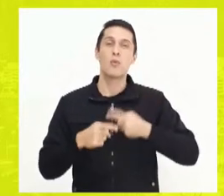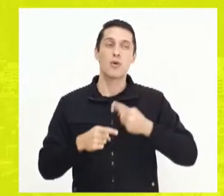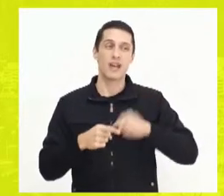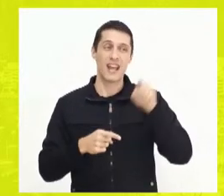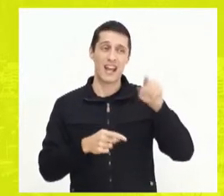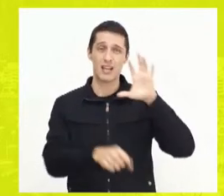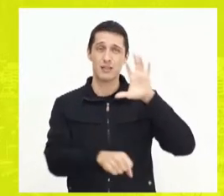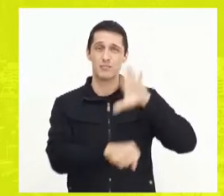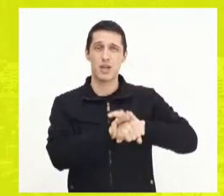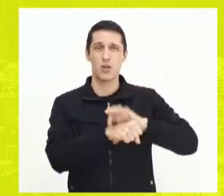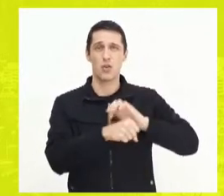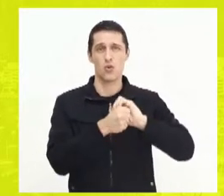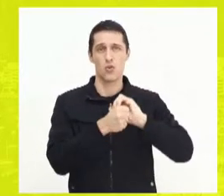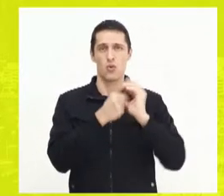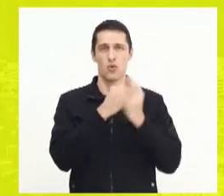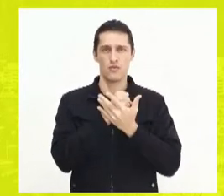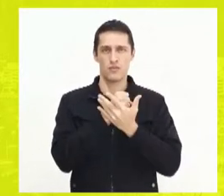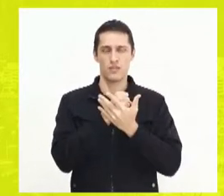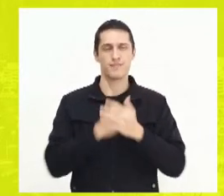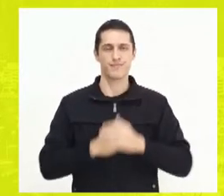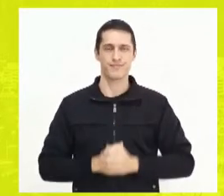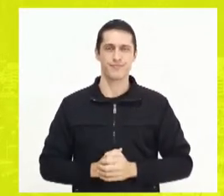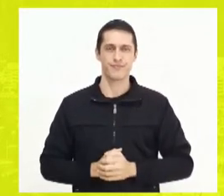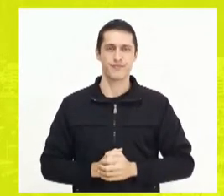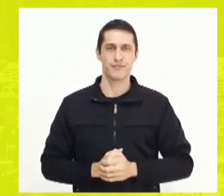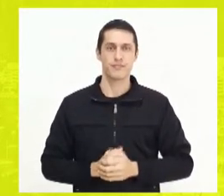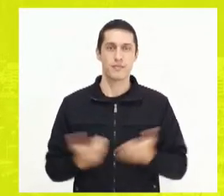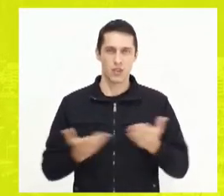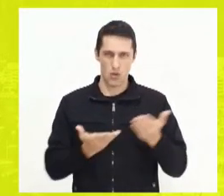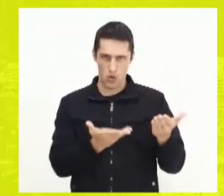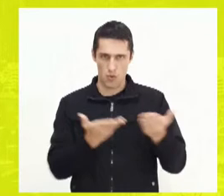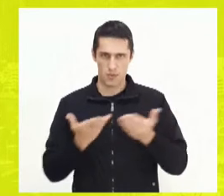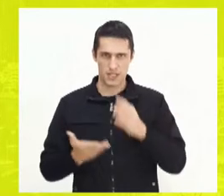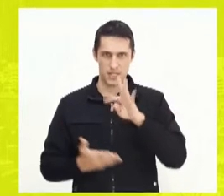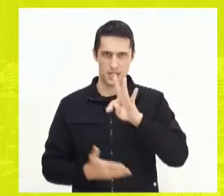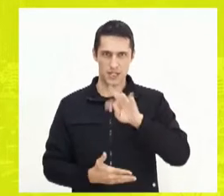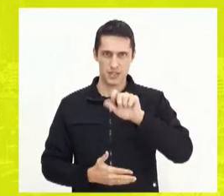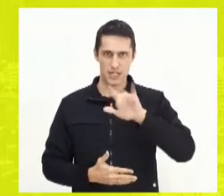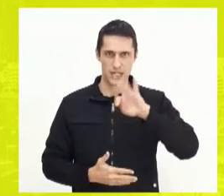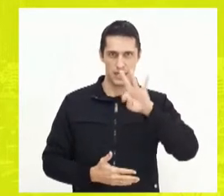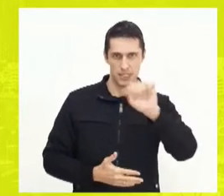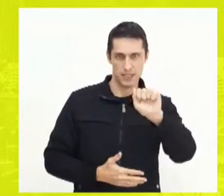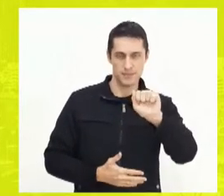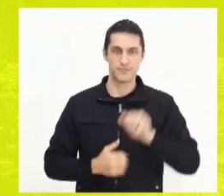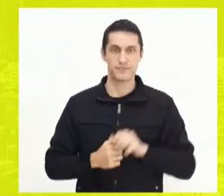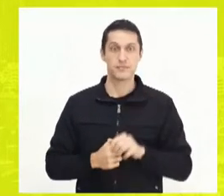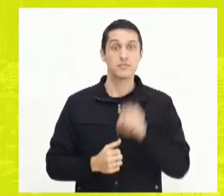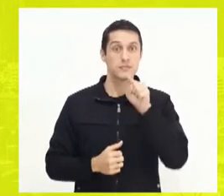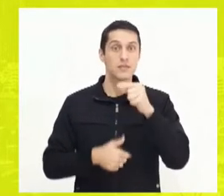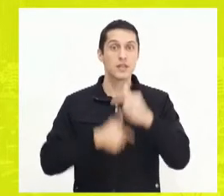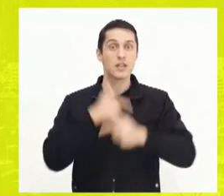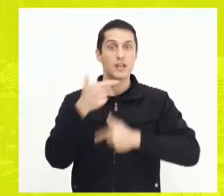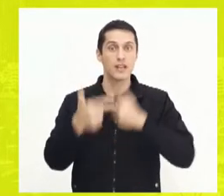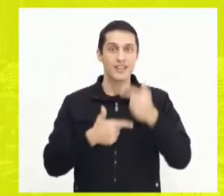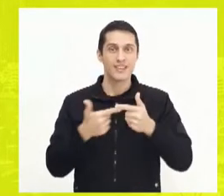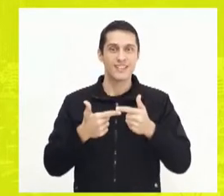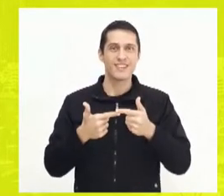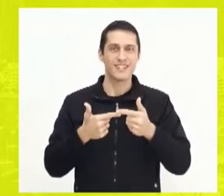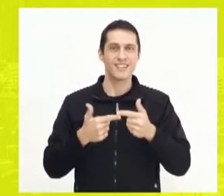the other guest has covered couldn't be here so let's start with utility you worked